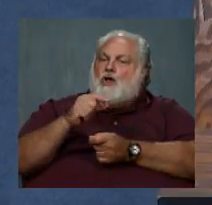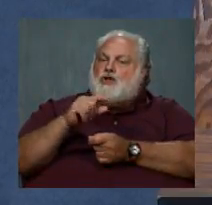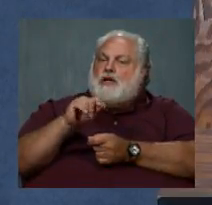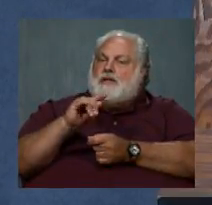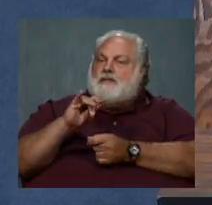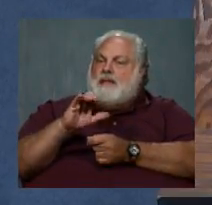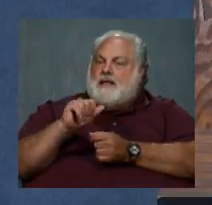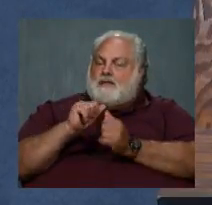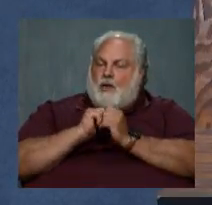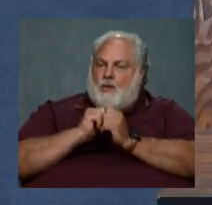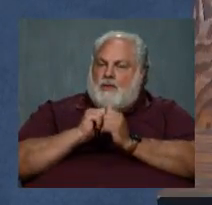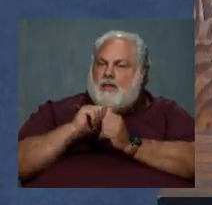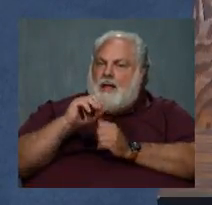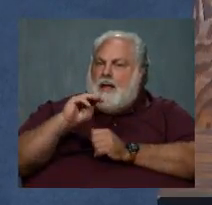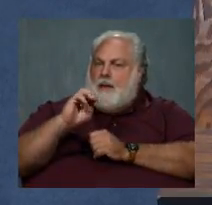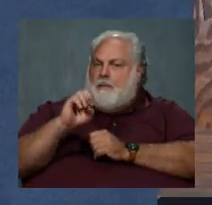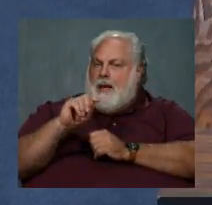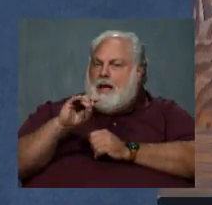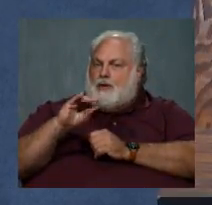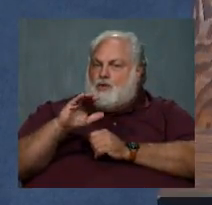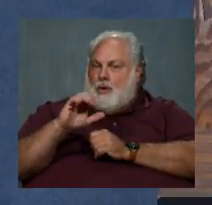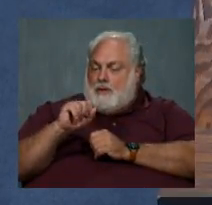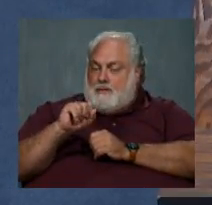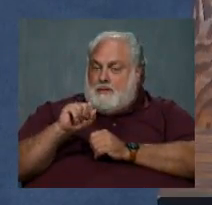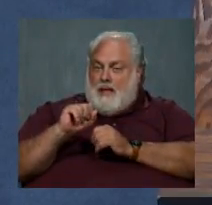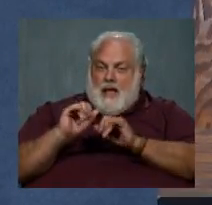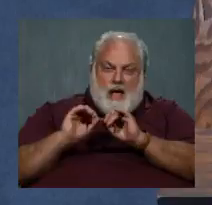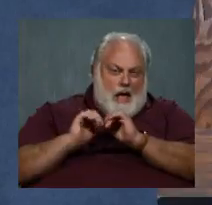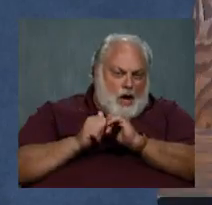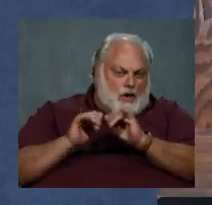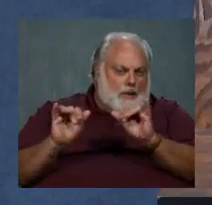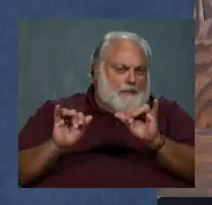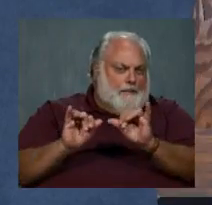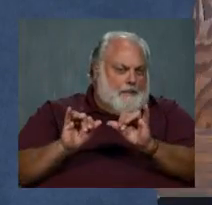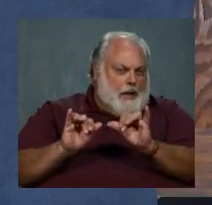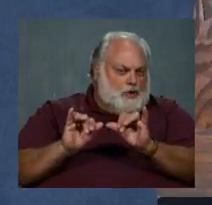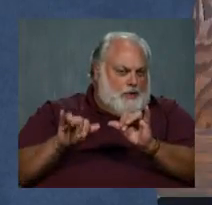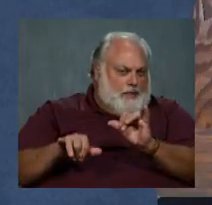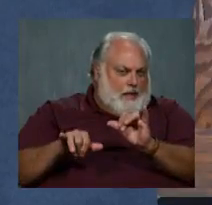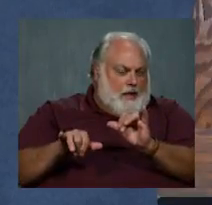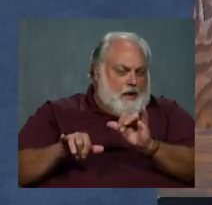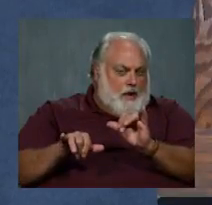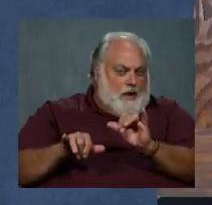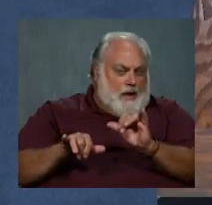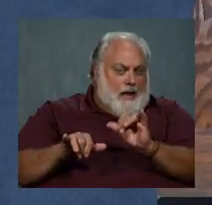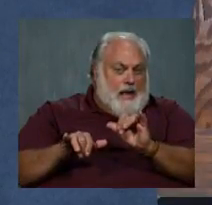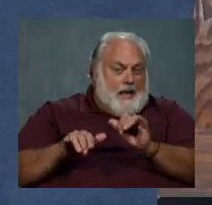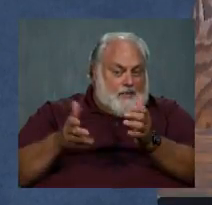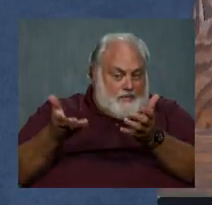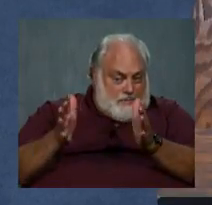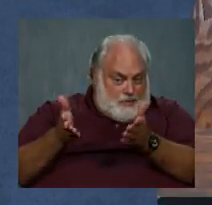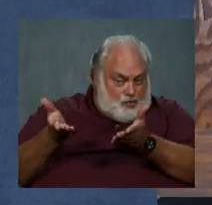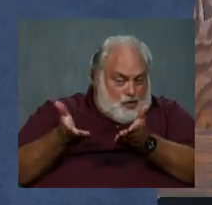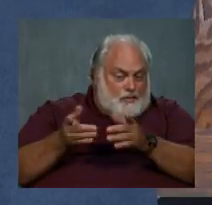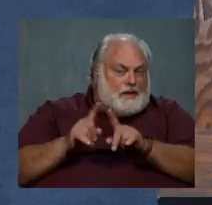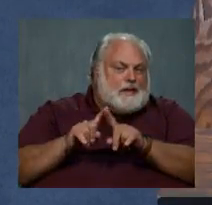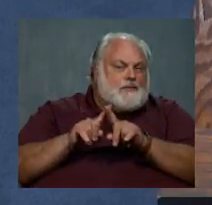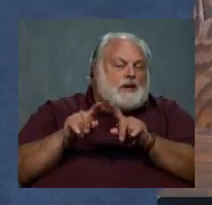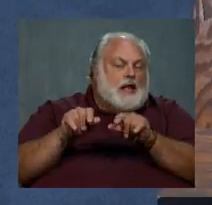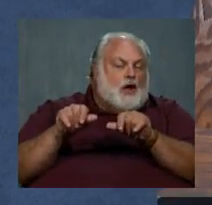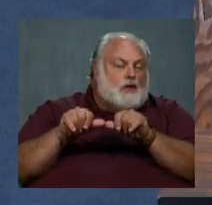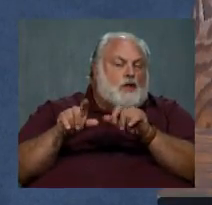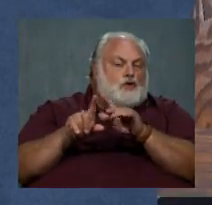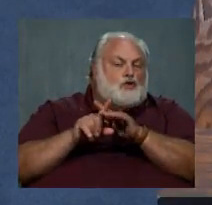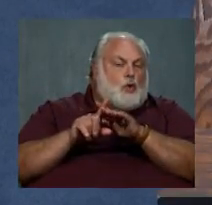and metrics. The thought being that you're going to be measuring, are these people have they been served at other places? Are they